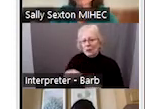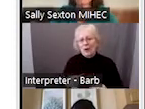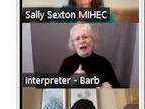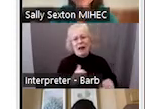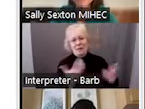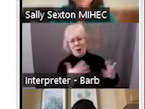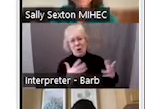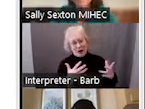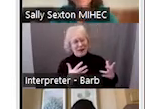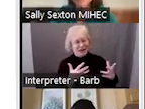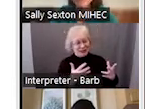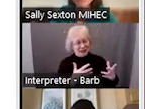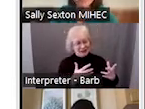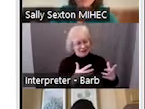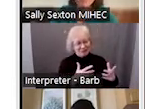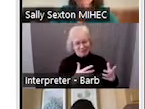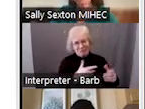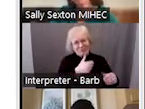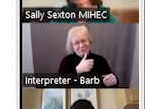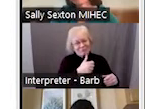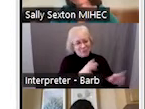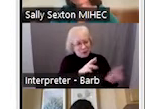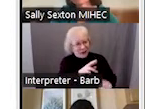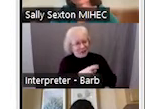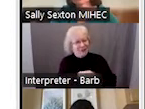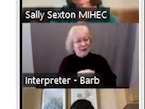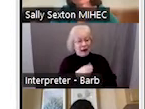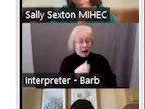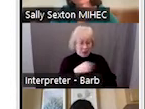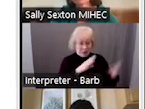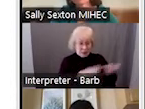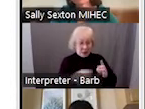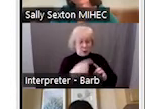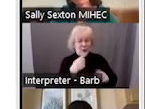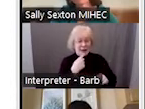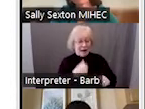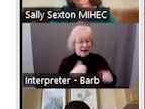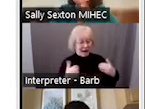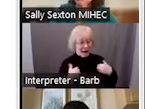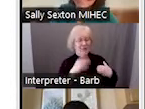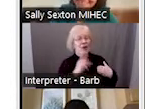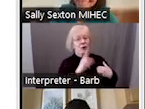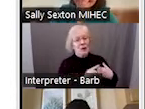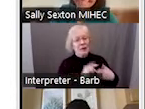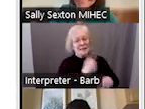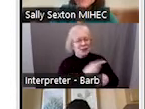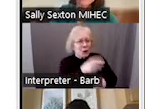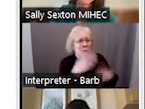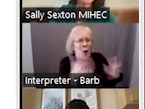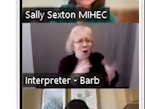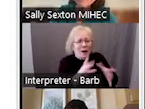good. Well, I was going to say I have a twin sister, but you already mentioned that. So I got to say something different